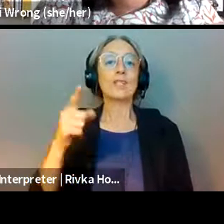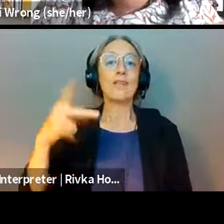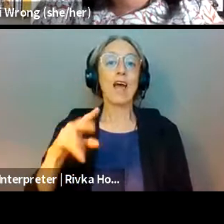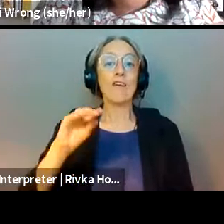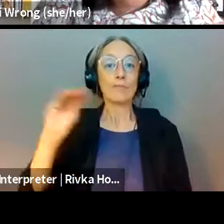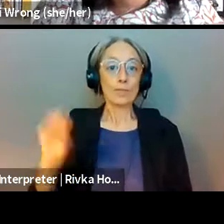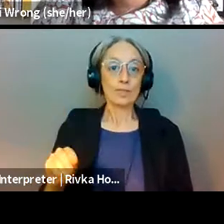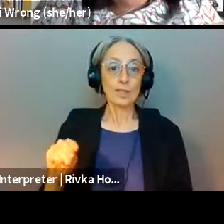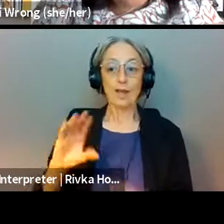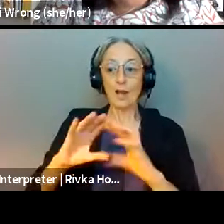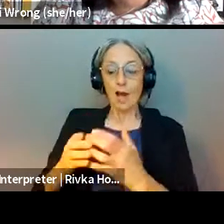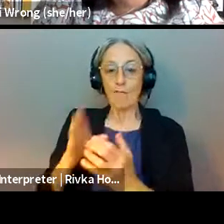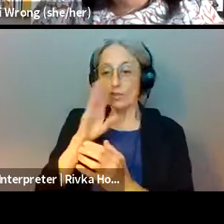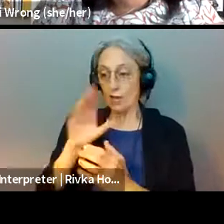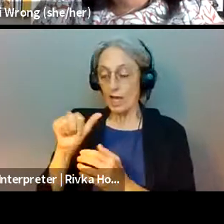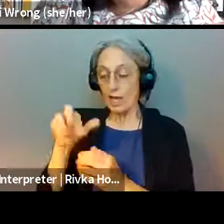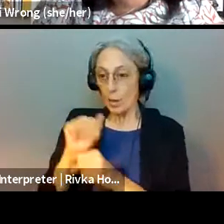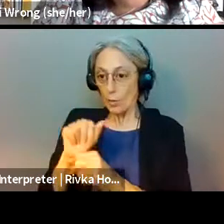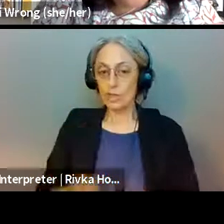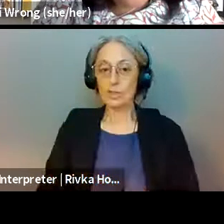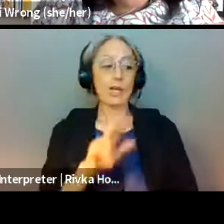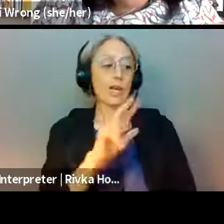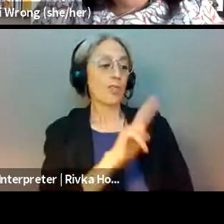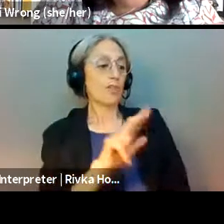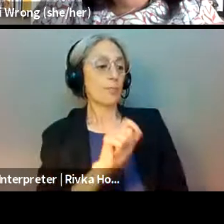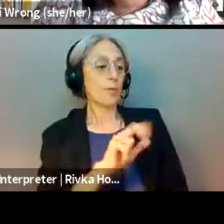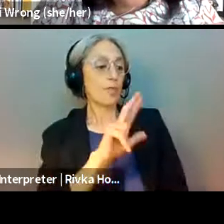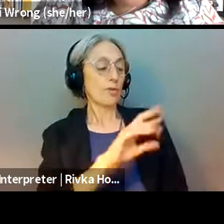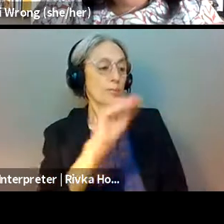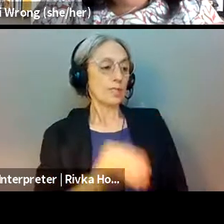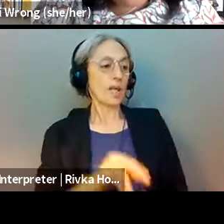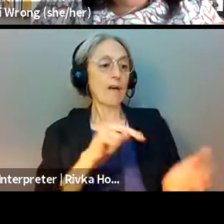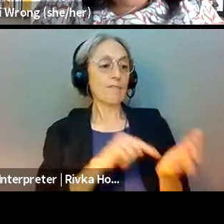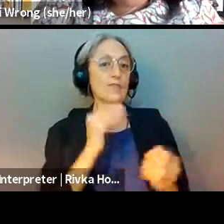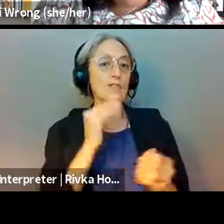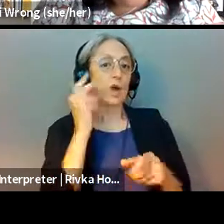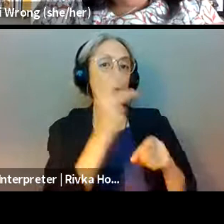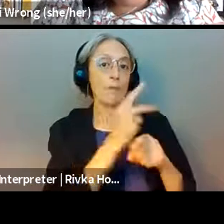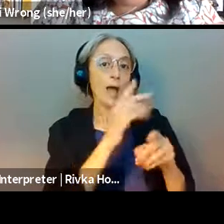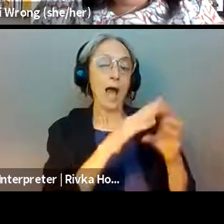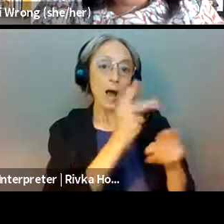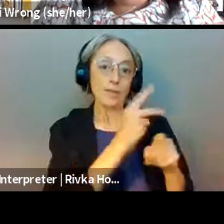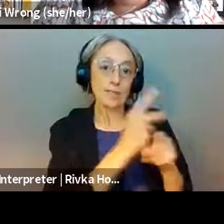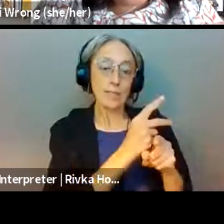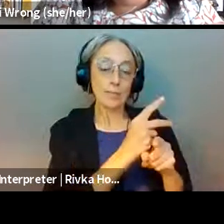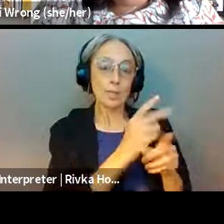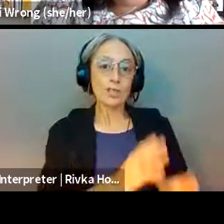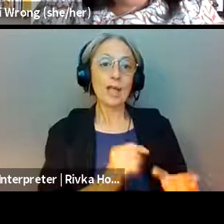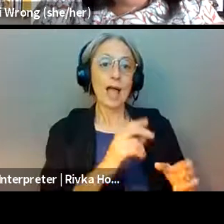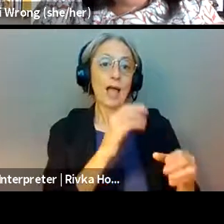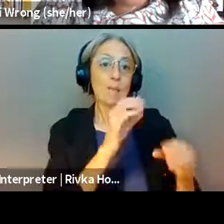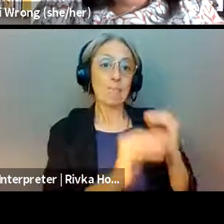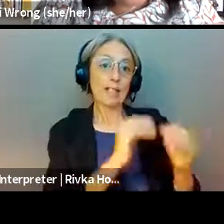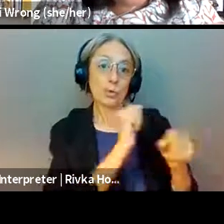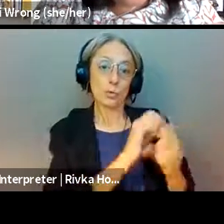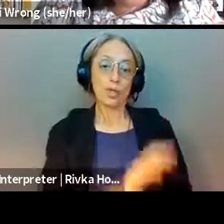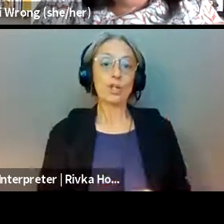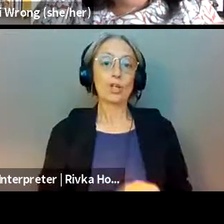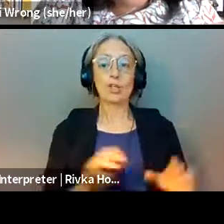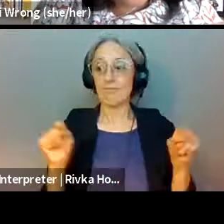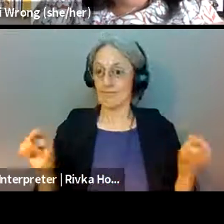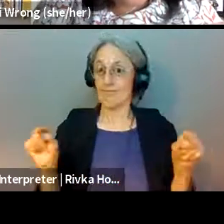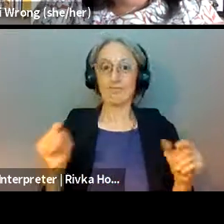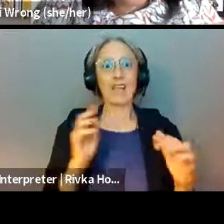workers and 30.3% of nursing home housekeeping and maintenance workers were immigrants. Yet white leaders